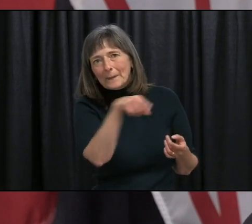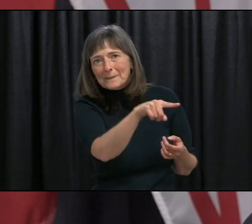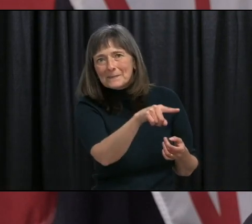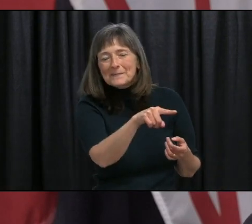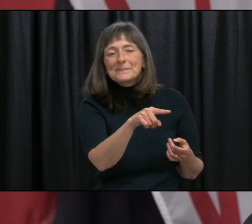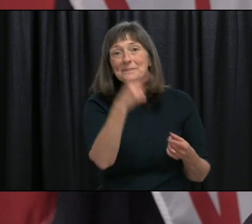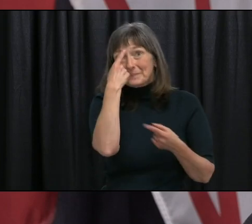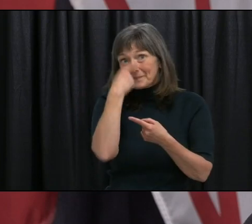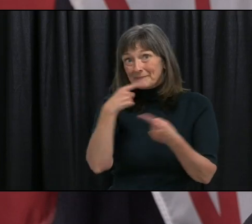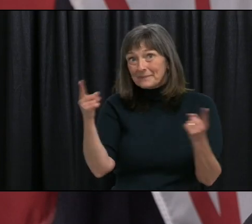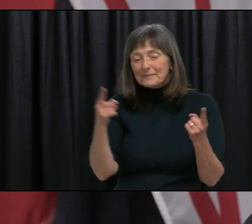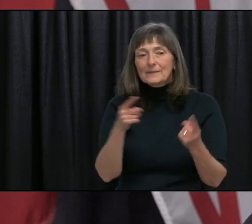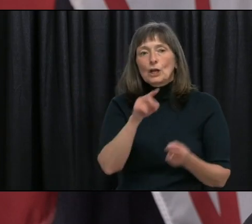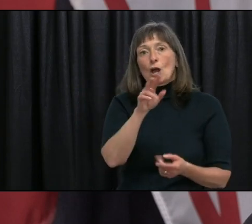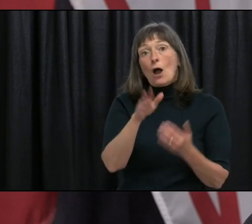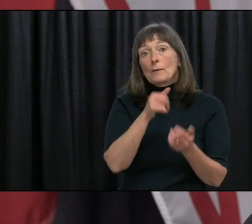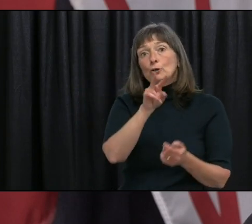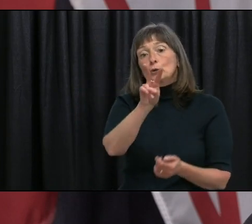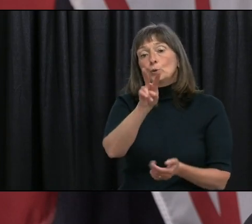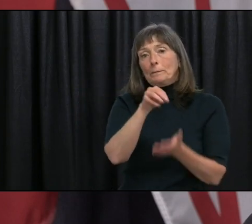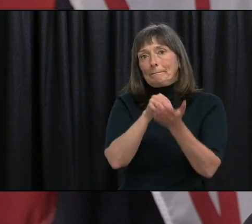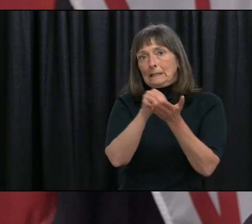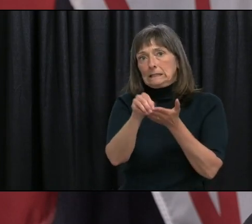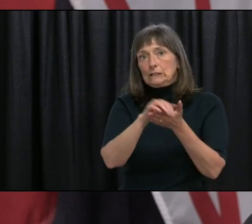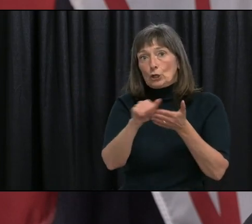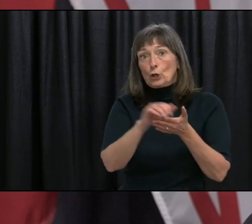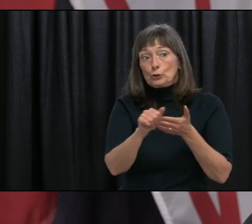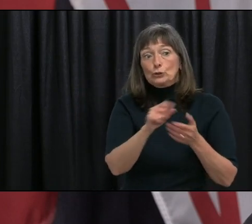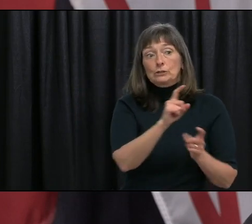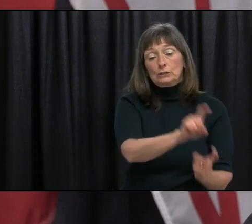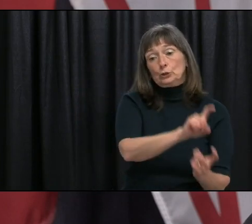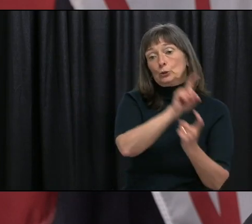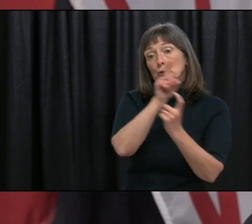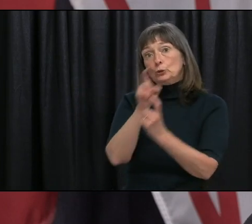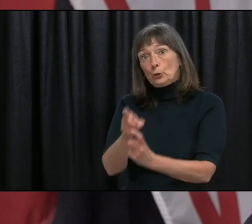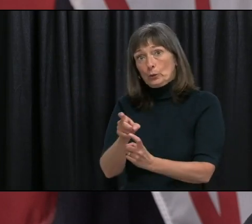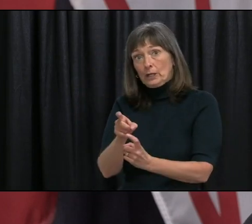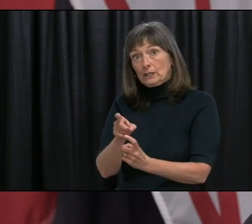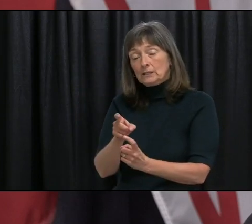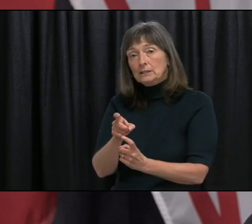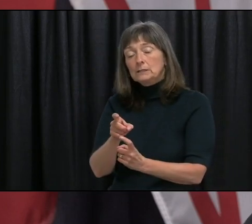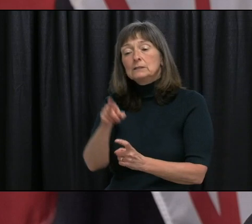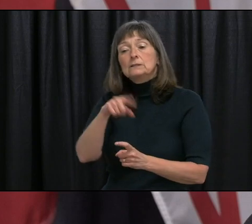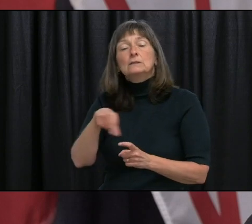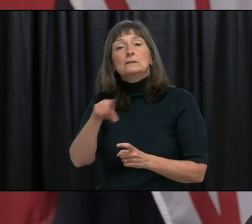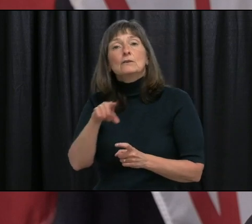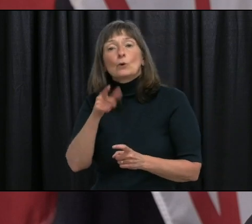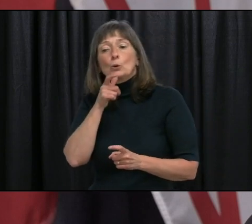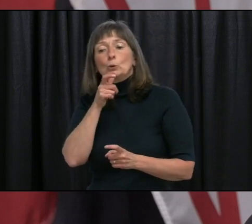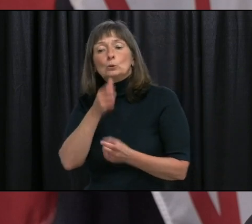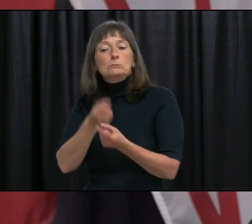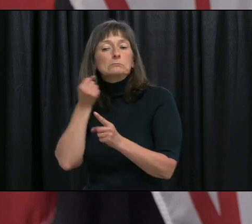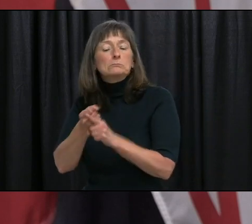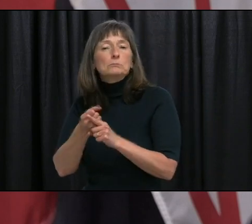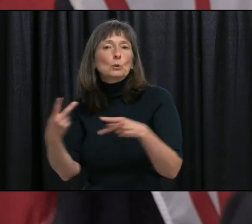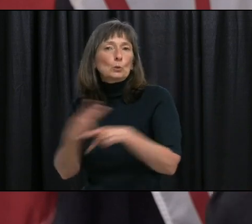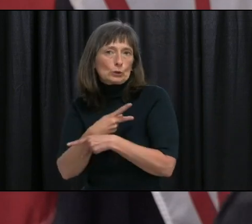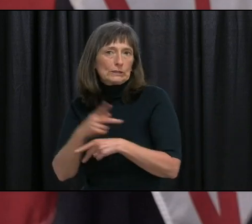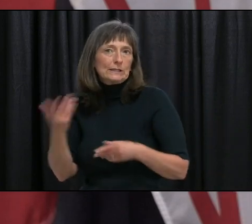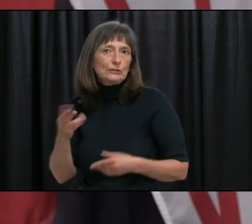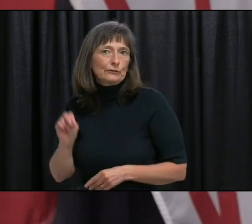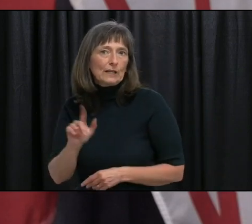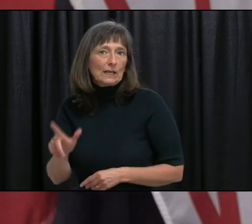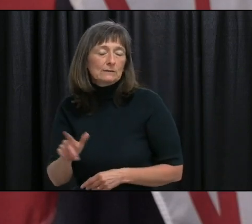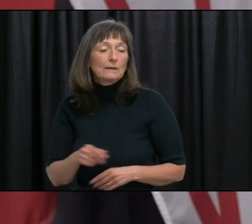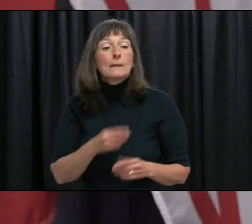of almost $2 million to help the most vulnerable in our province that have been impacted by COVID-19. The funds